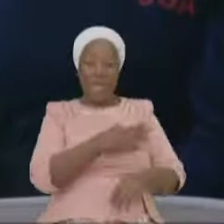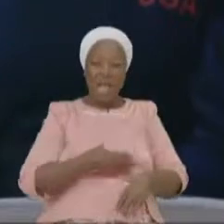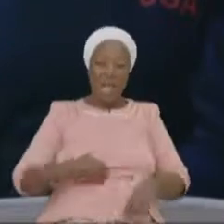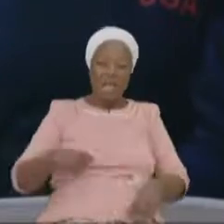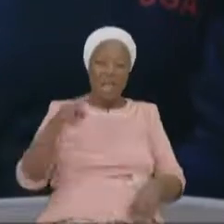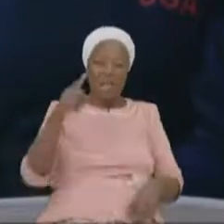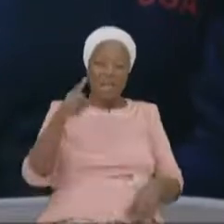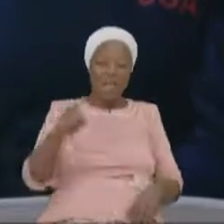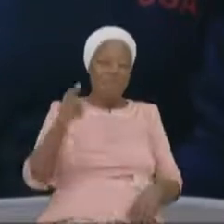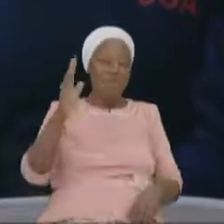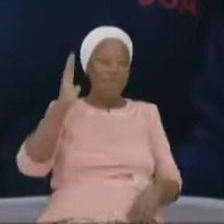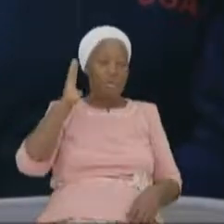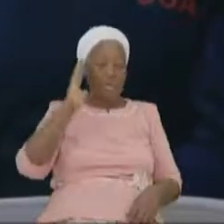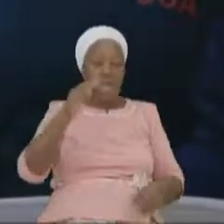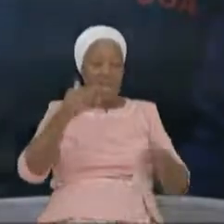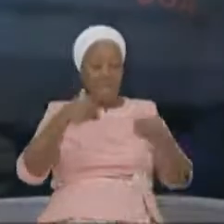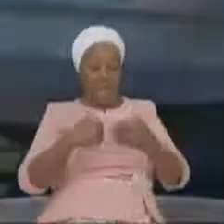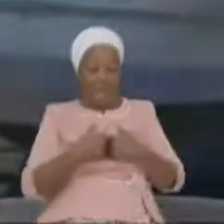shalt have